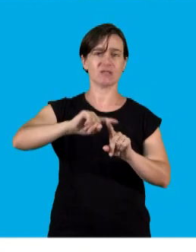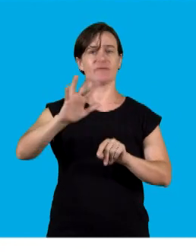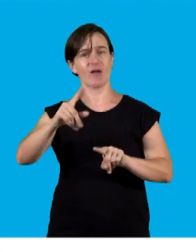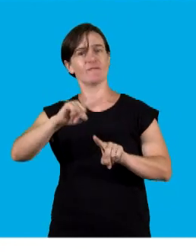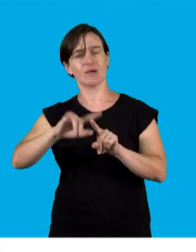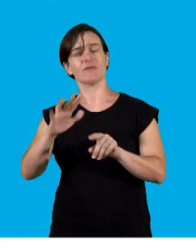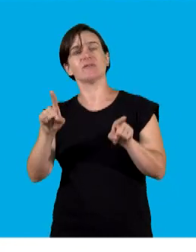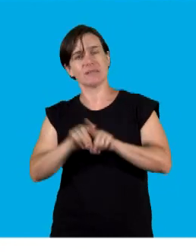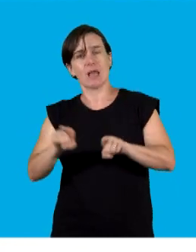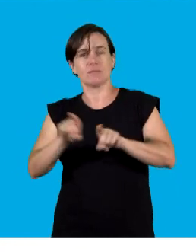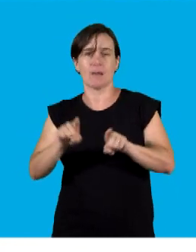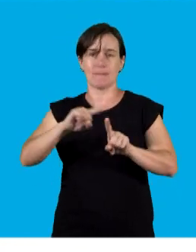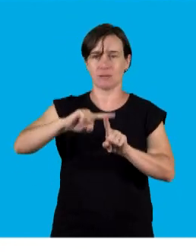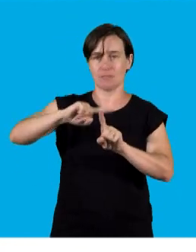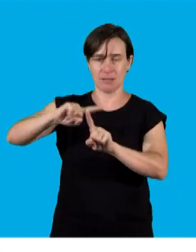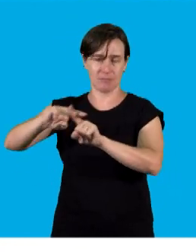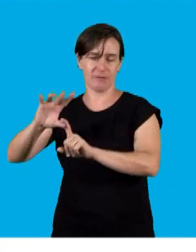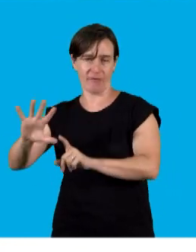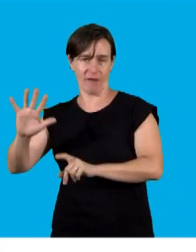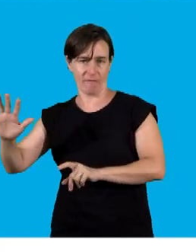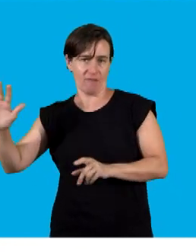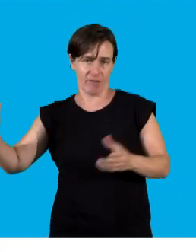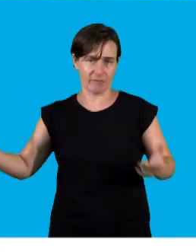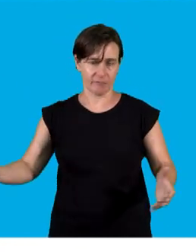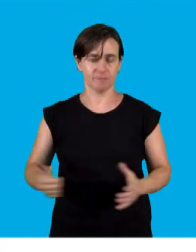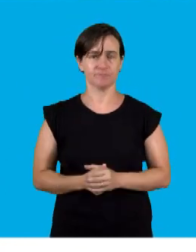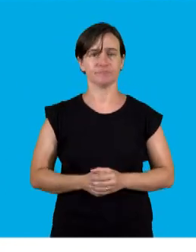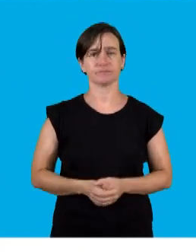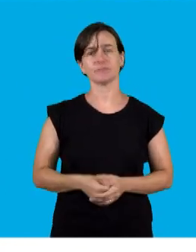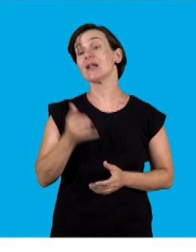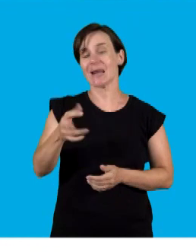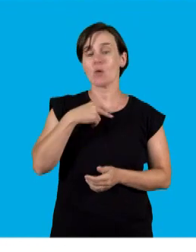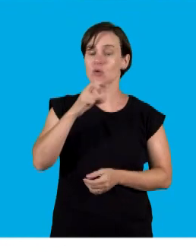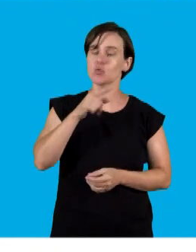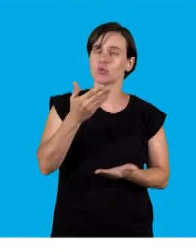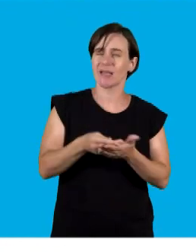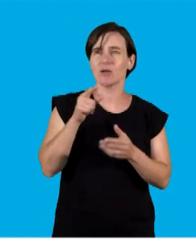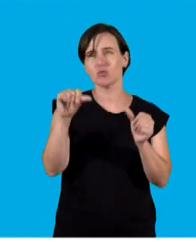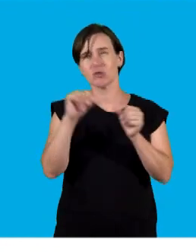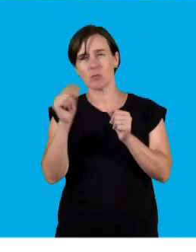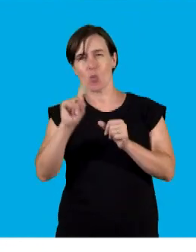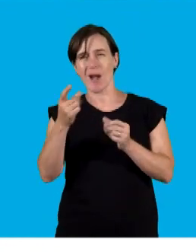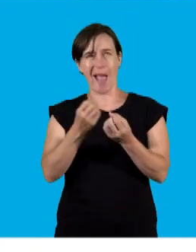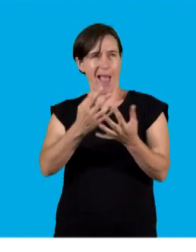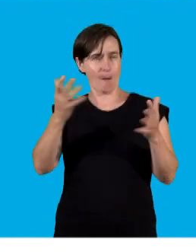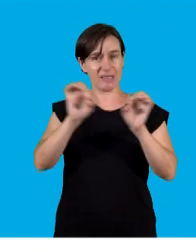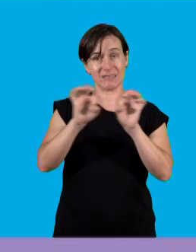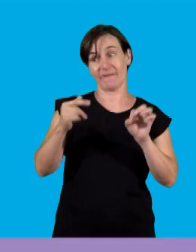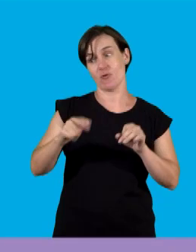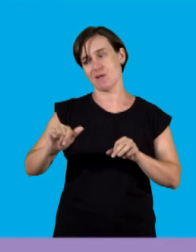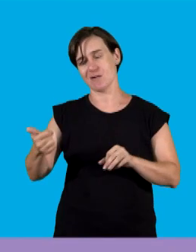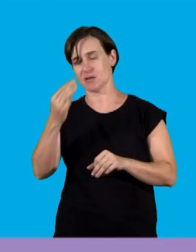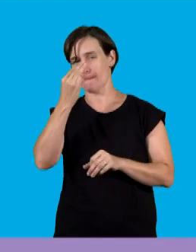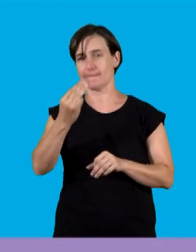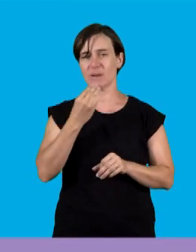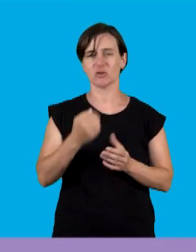to these numbers so that we can get the next number of sticks that will be in the next figure. So how